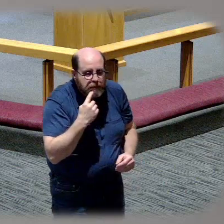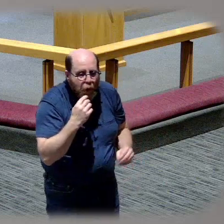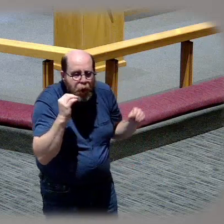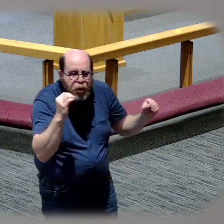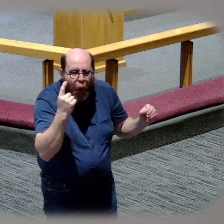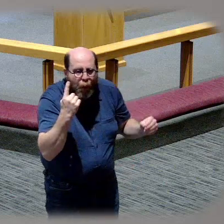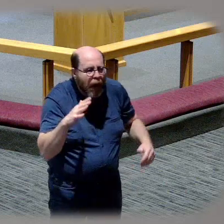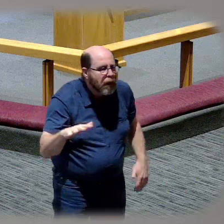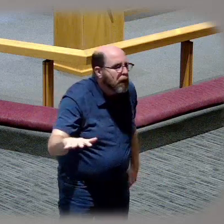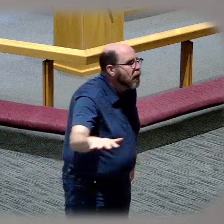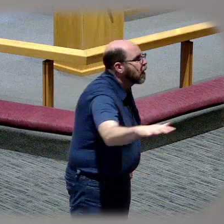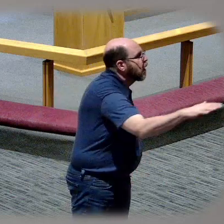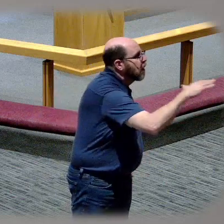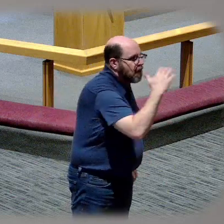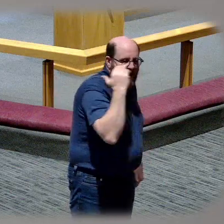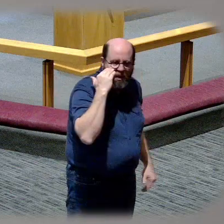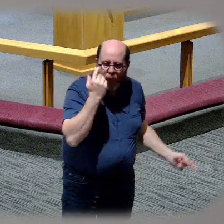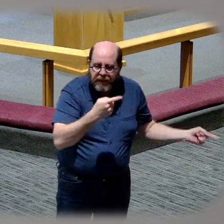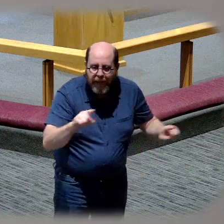Jesus.